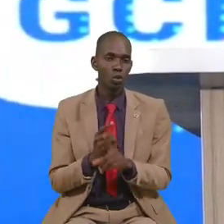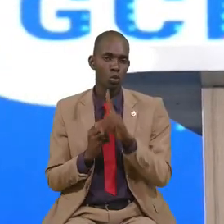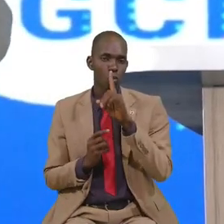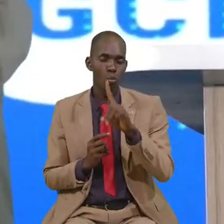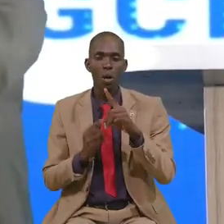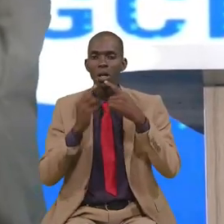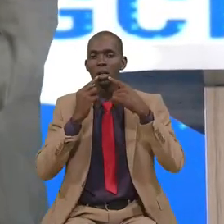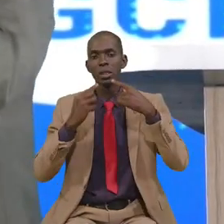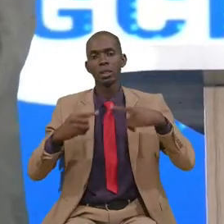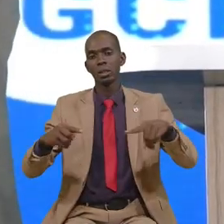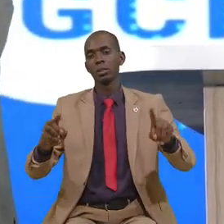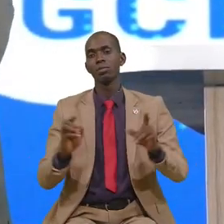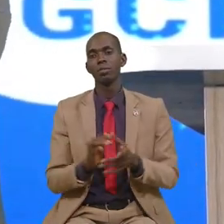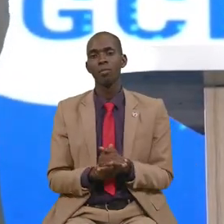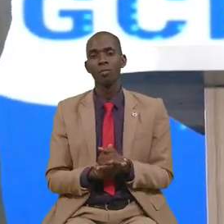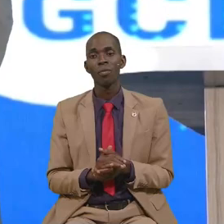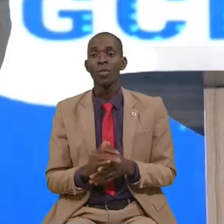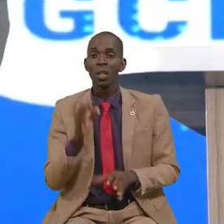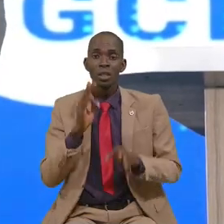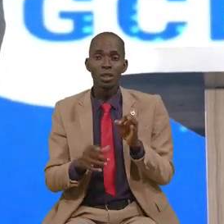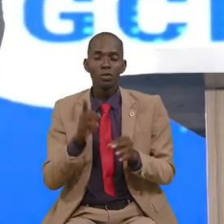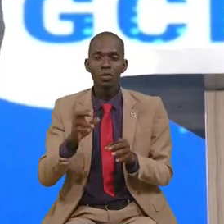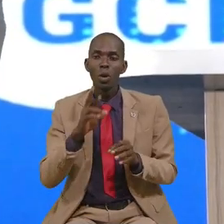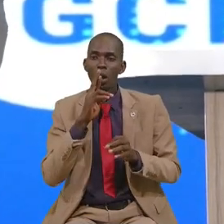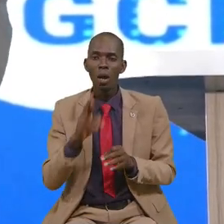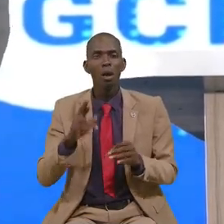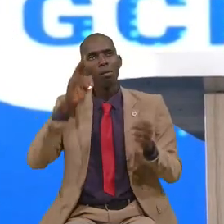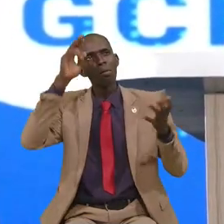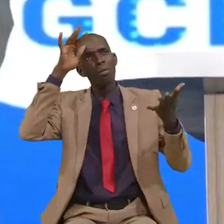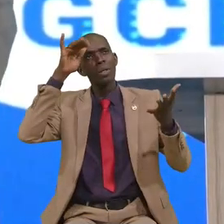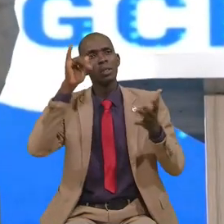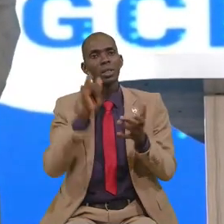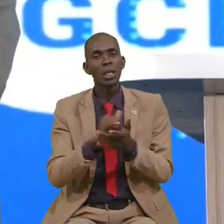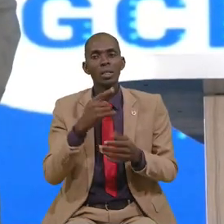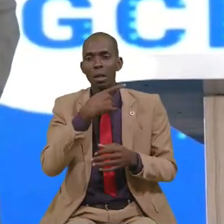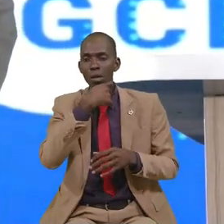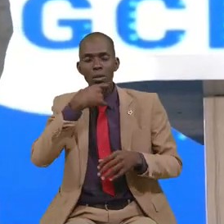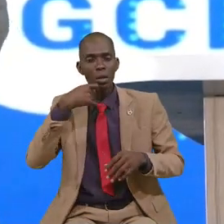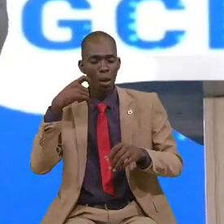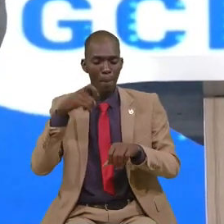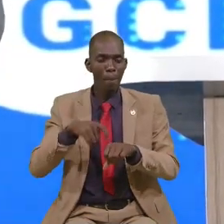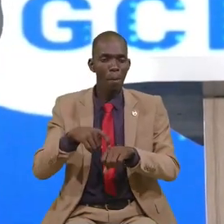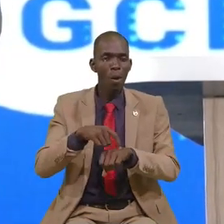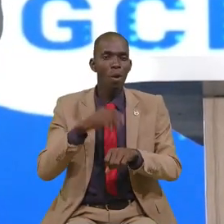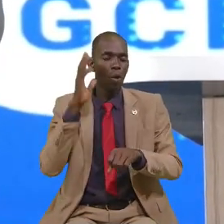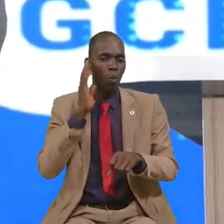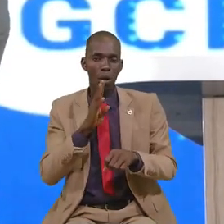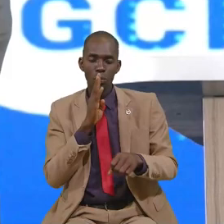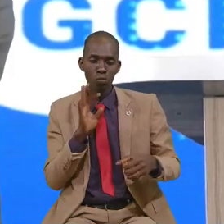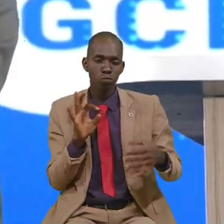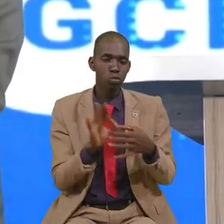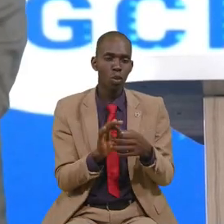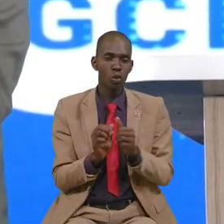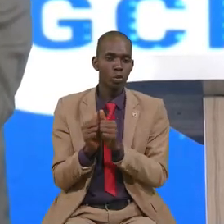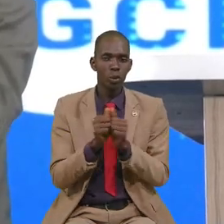And if you are expecting that dry bones will be joined together and dry